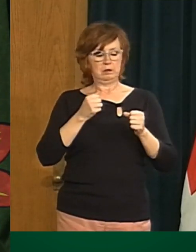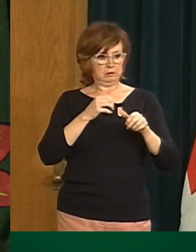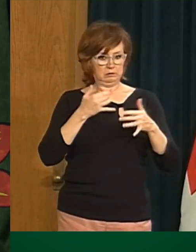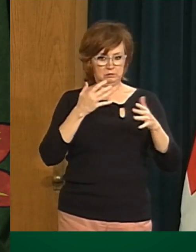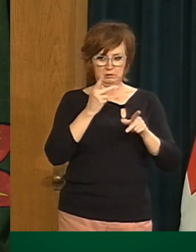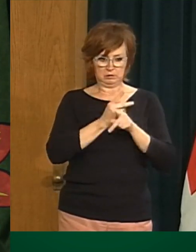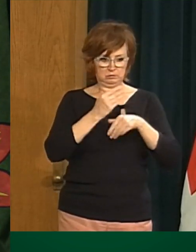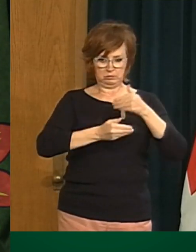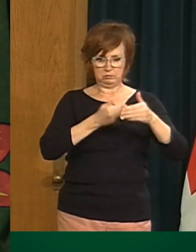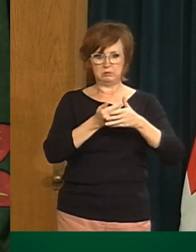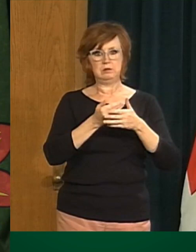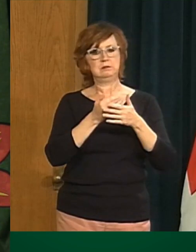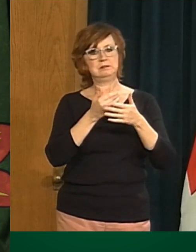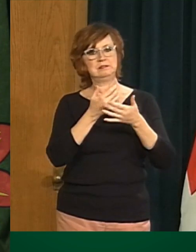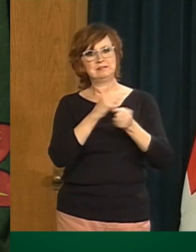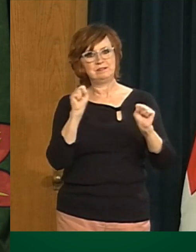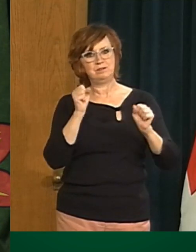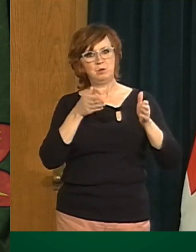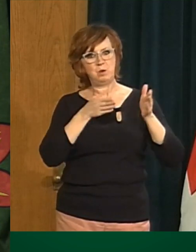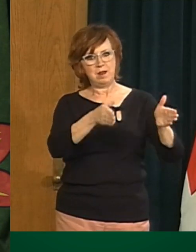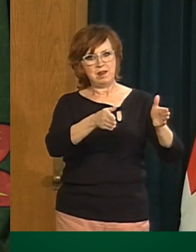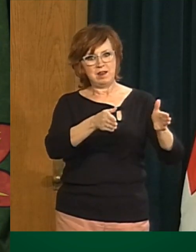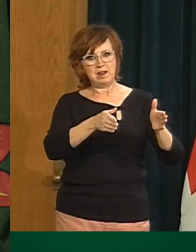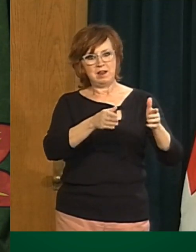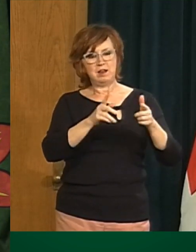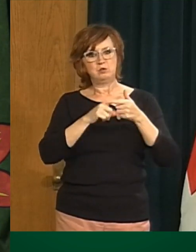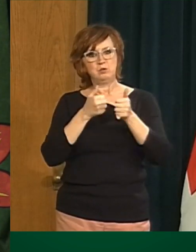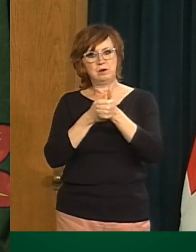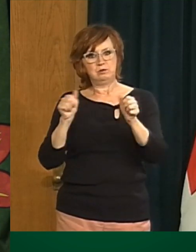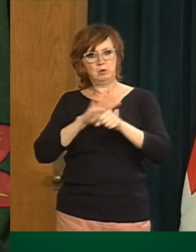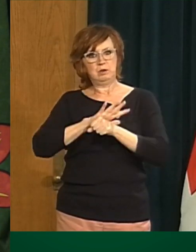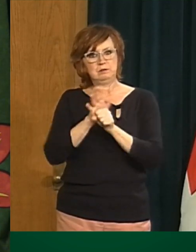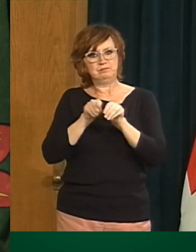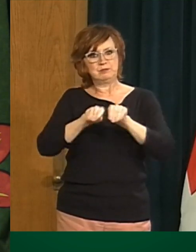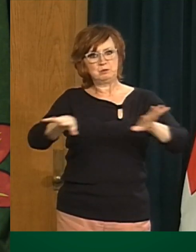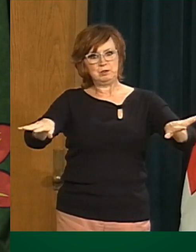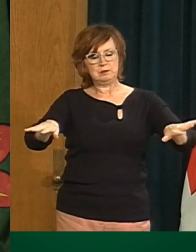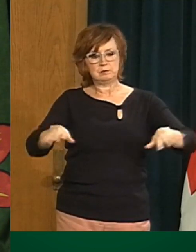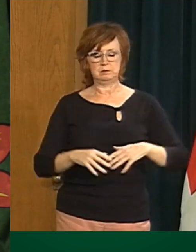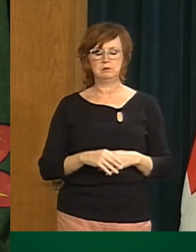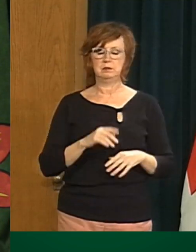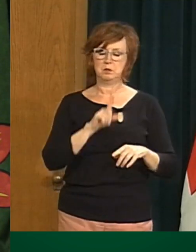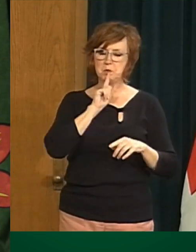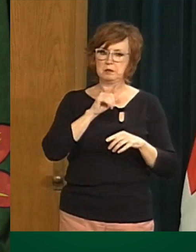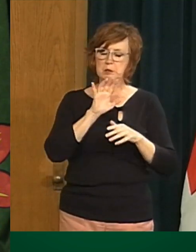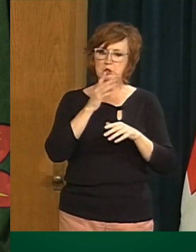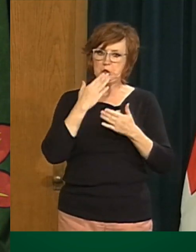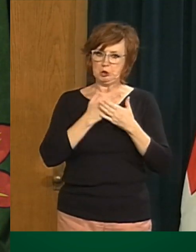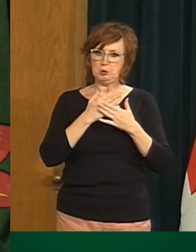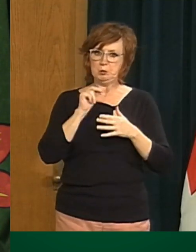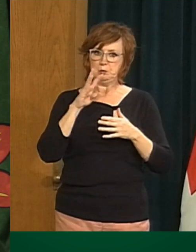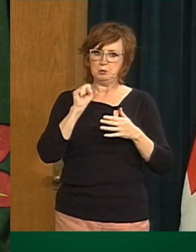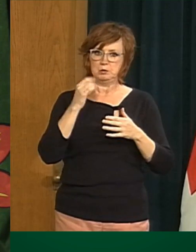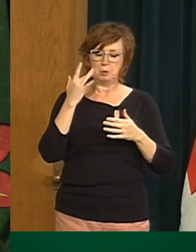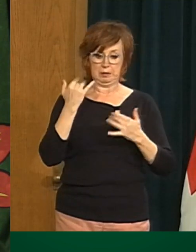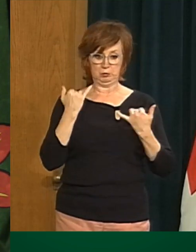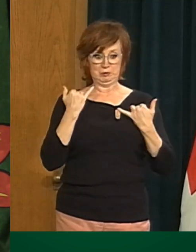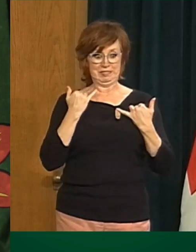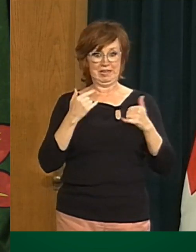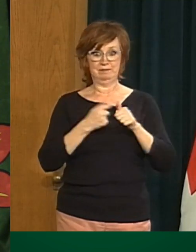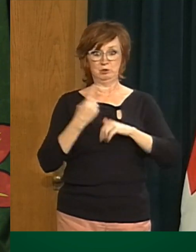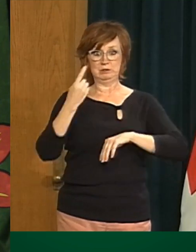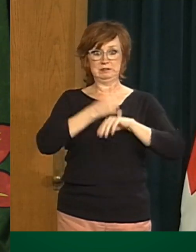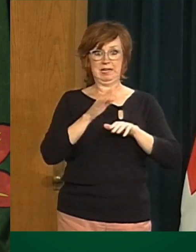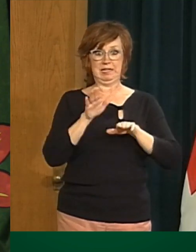encouraging, because today we cautiously start phase one of our Reopen Saskatchewan plan. It's encouraging because,